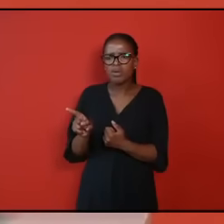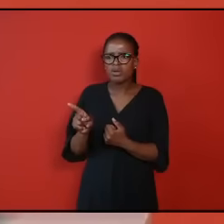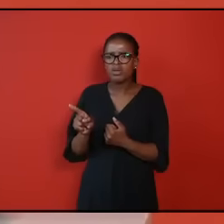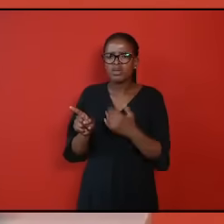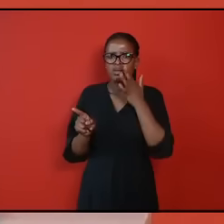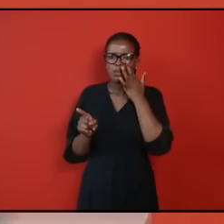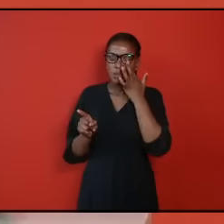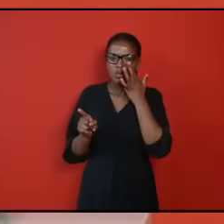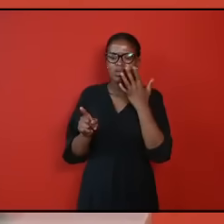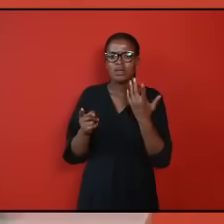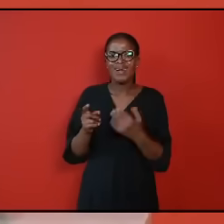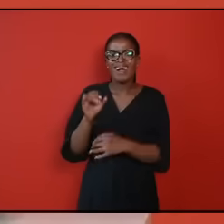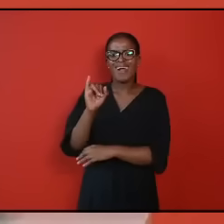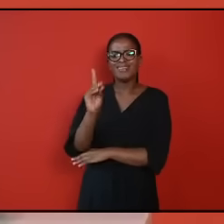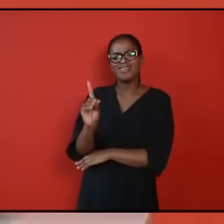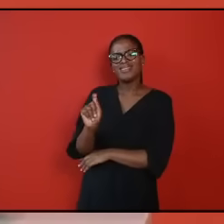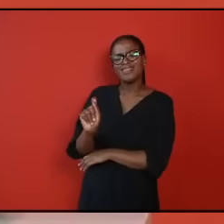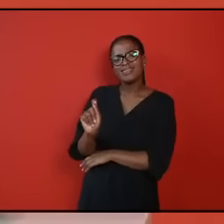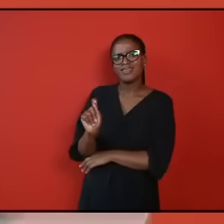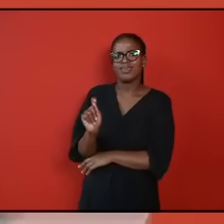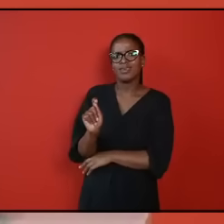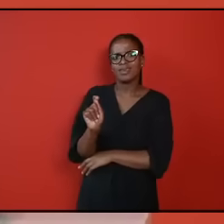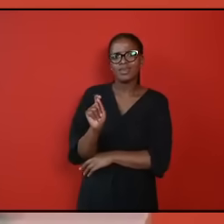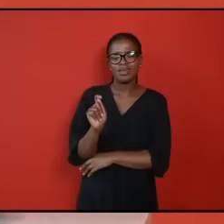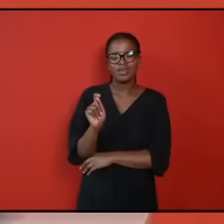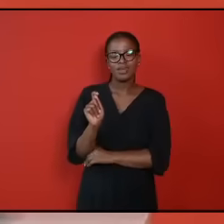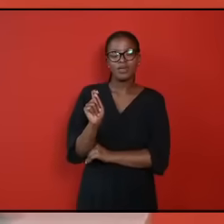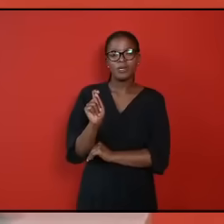Computer ground IT.